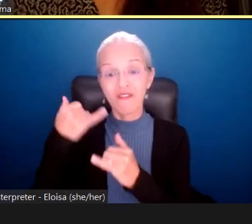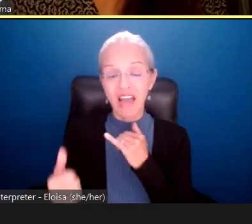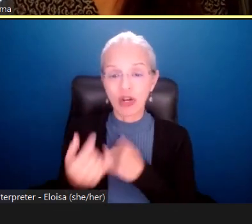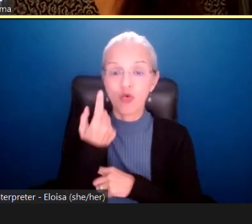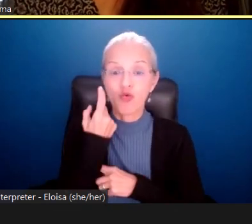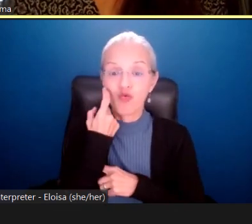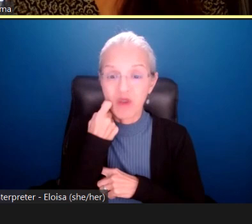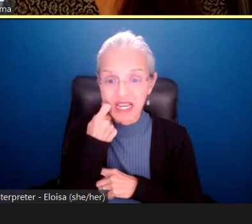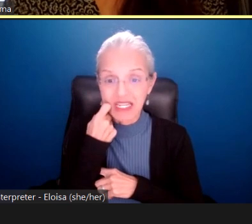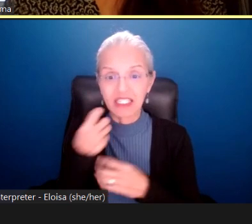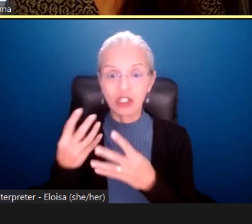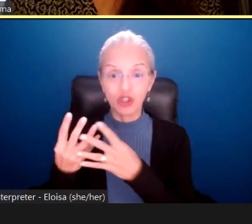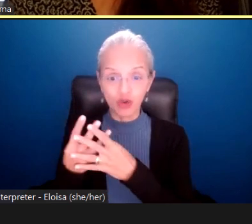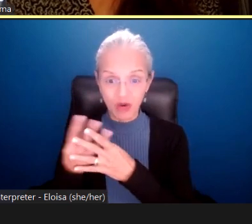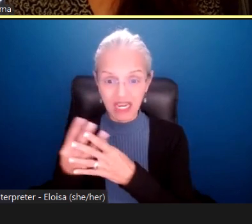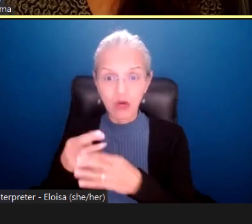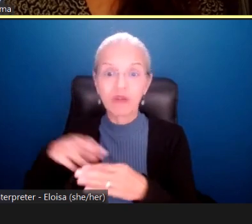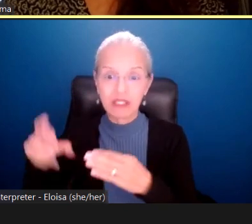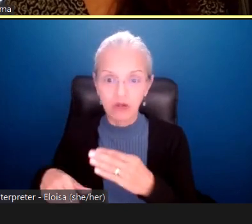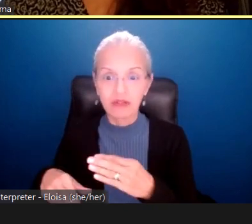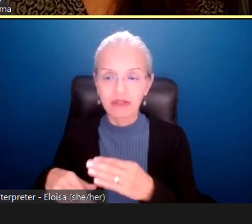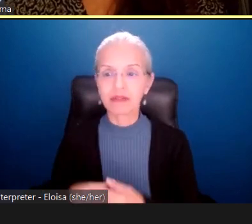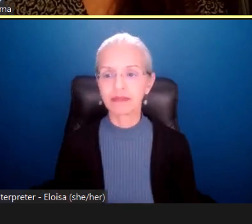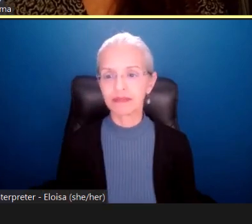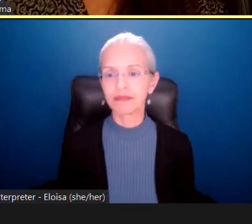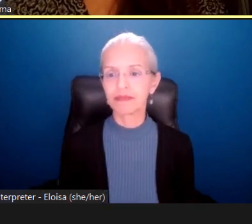hearing screen results.